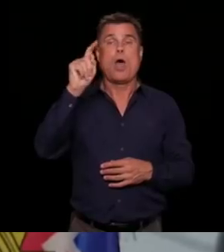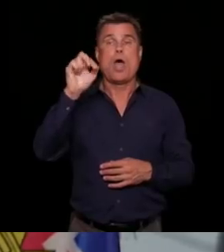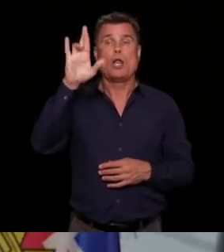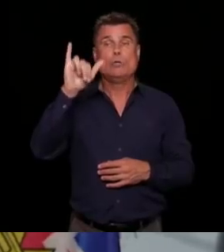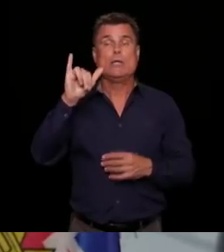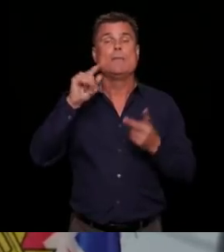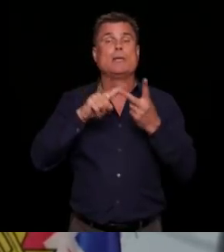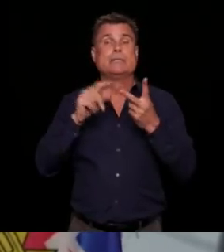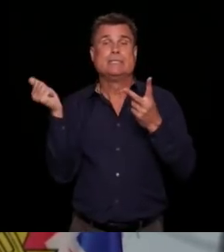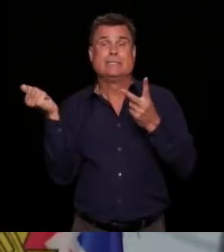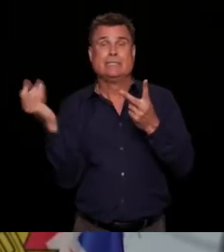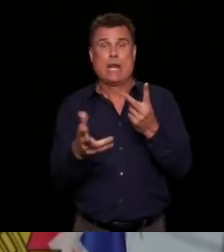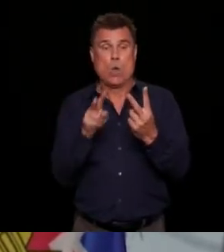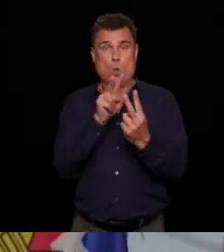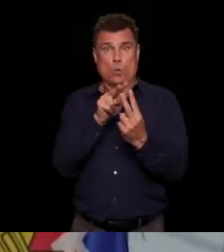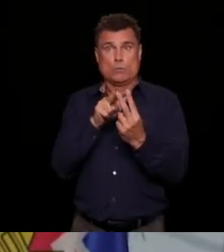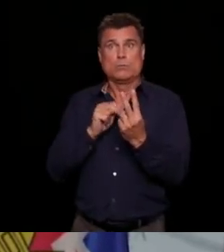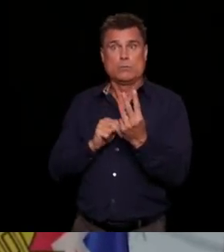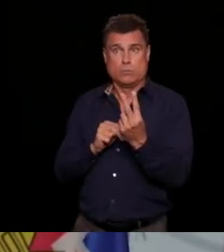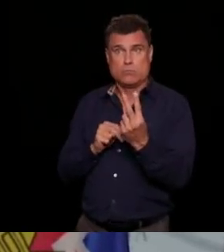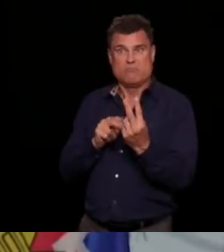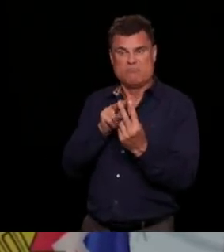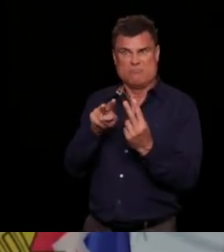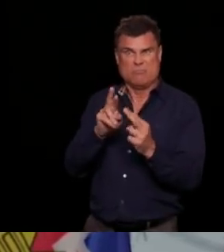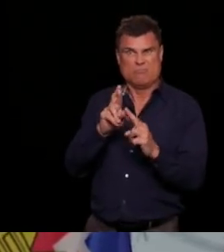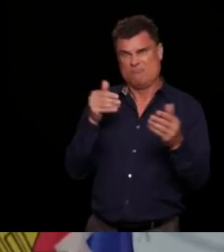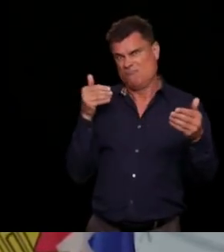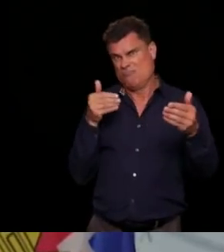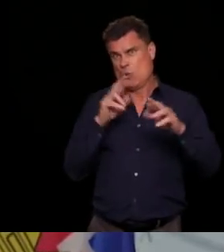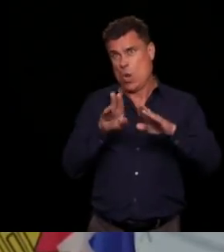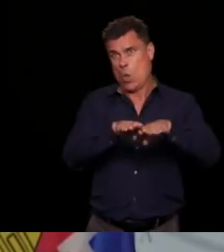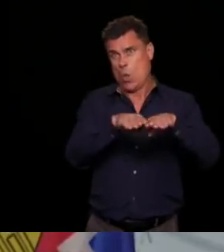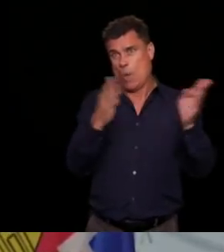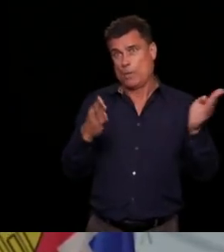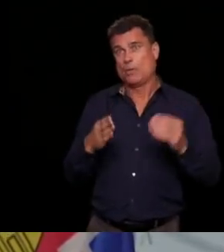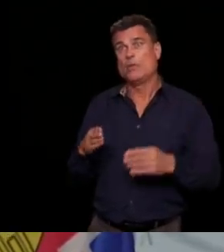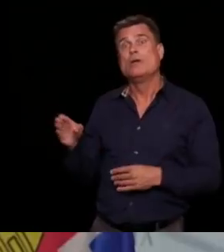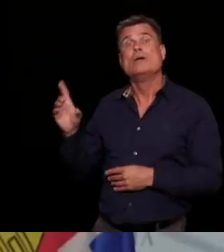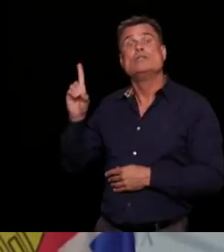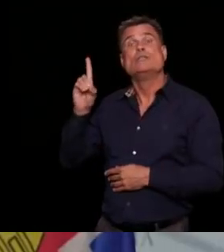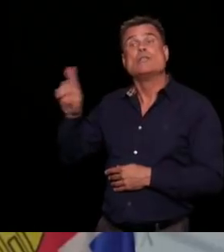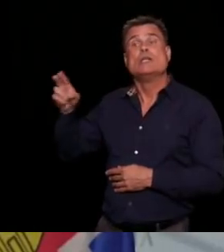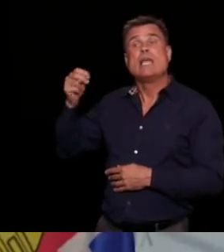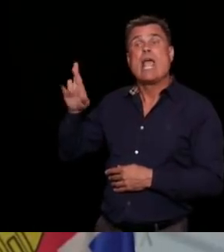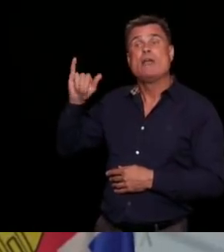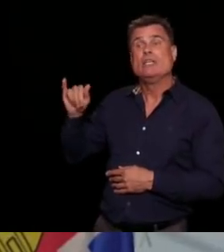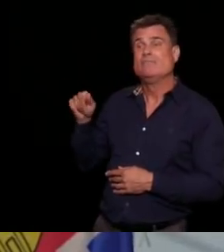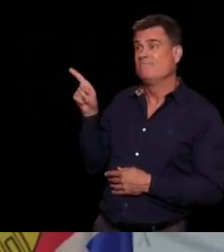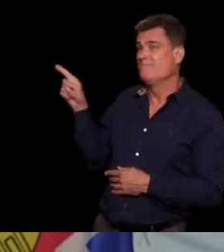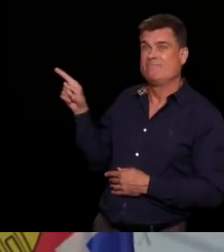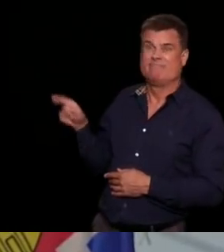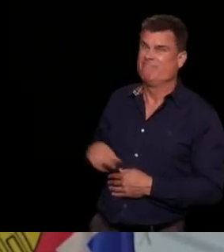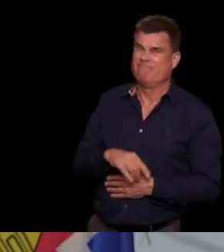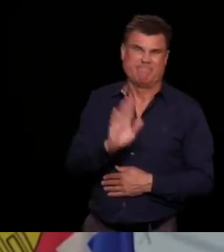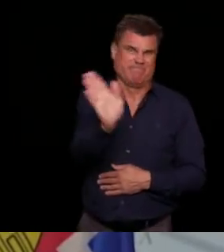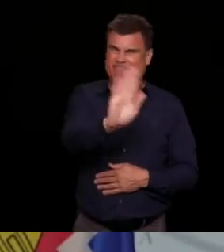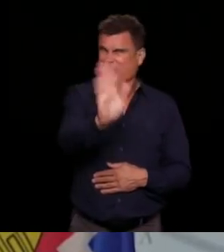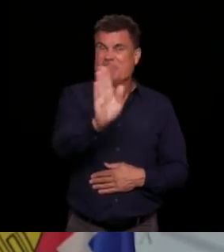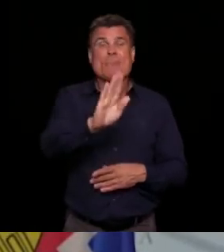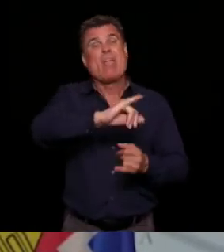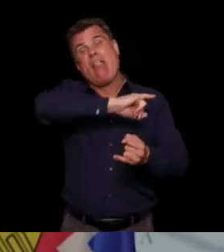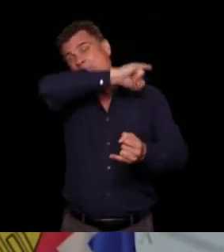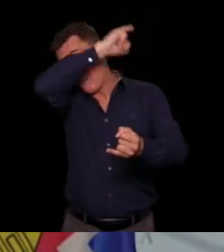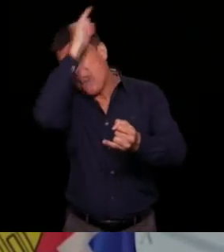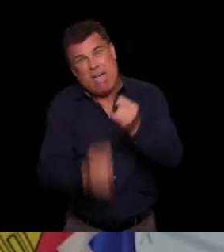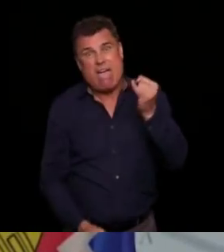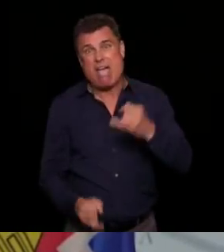And I'm sure you're aware, Dr. Henry has said casinos would be the last place she'd open. Given, you know, our COVID numbers at the moment,